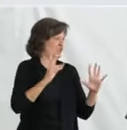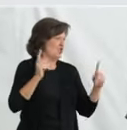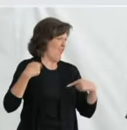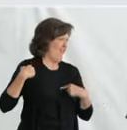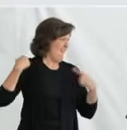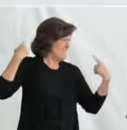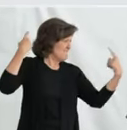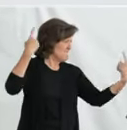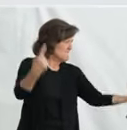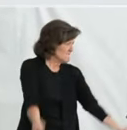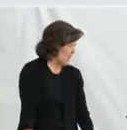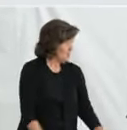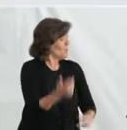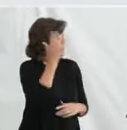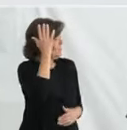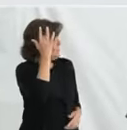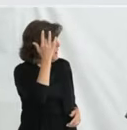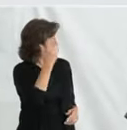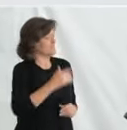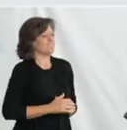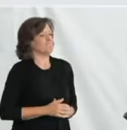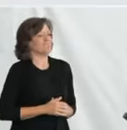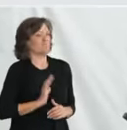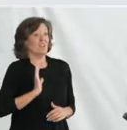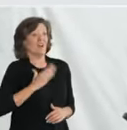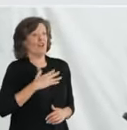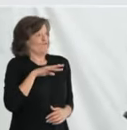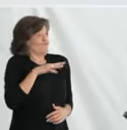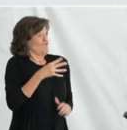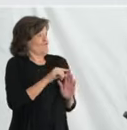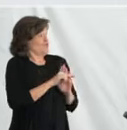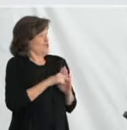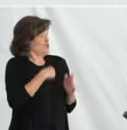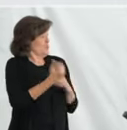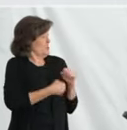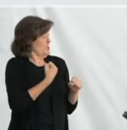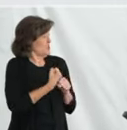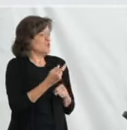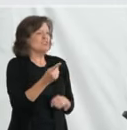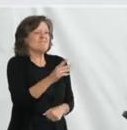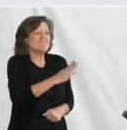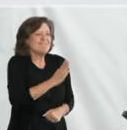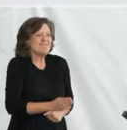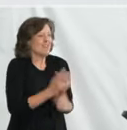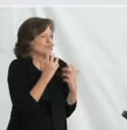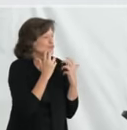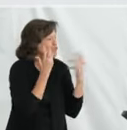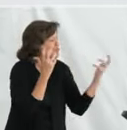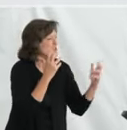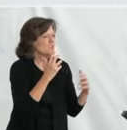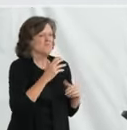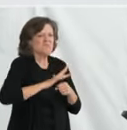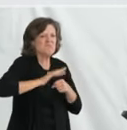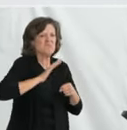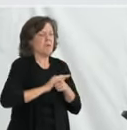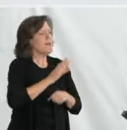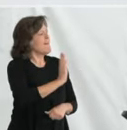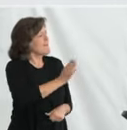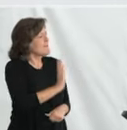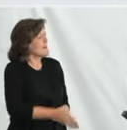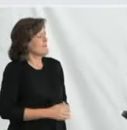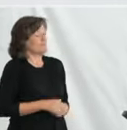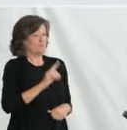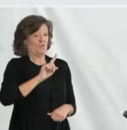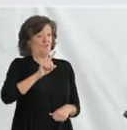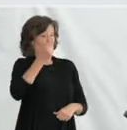is why. Our entire fourth grade year, she never once yelled at us. She never raised her voice. Instead, the very first day of school,